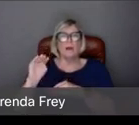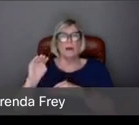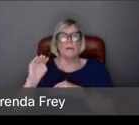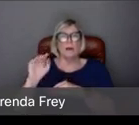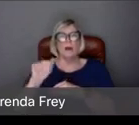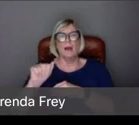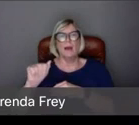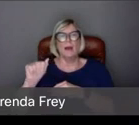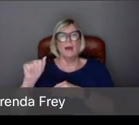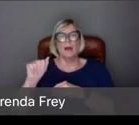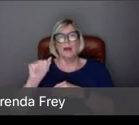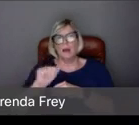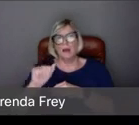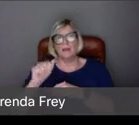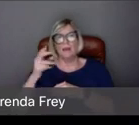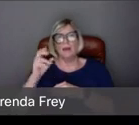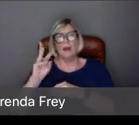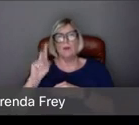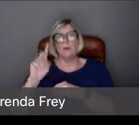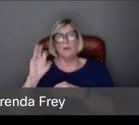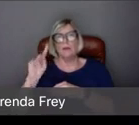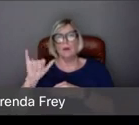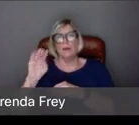UIM as in Mary at